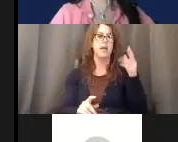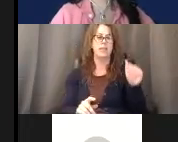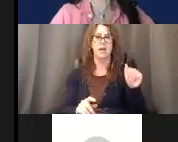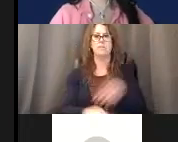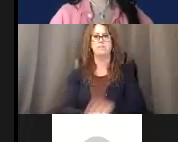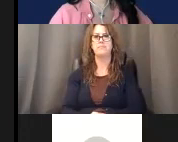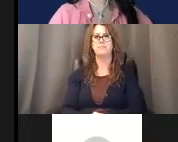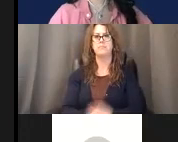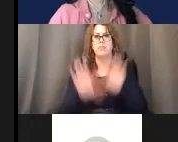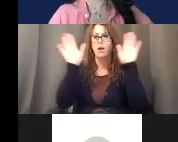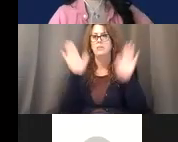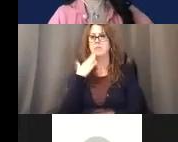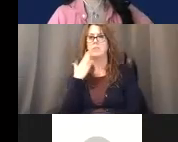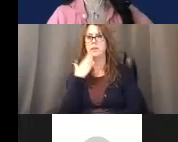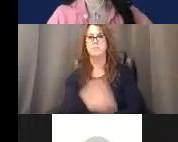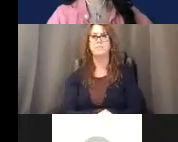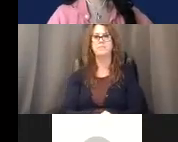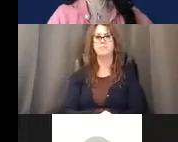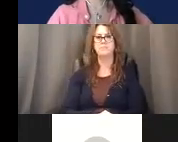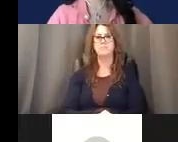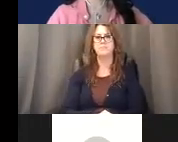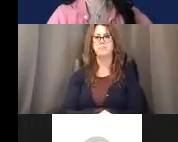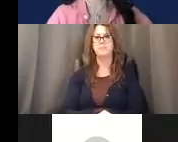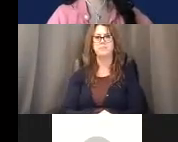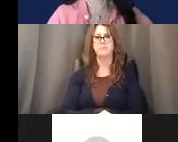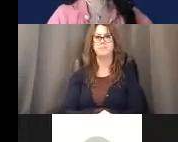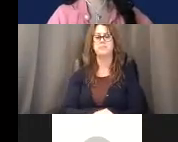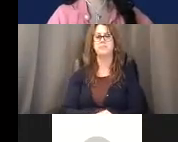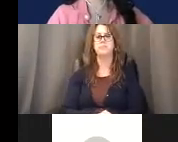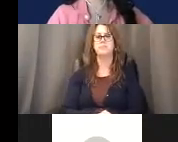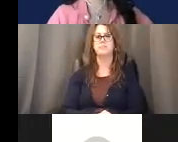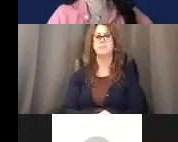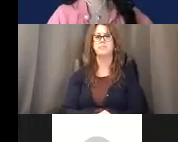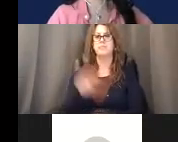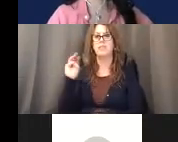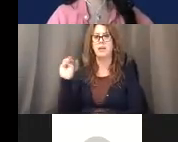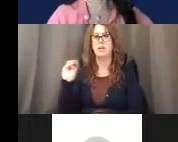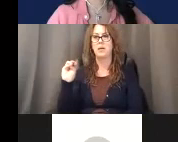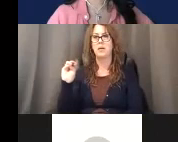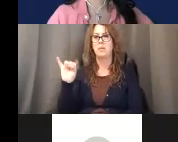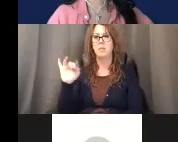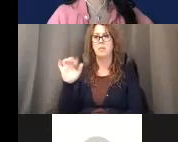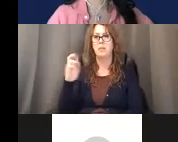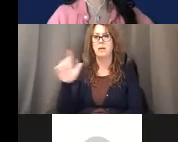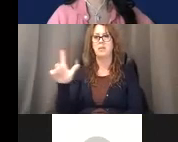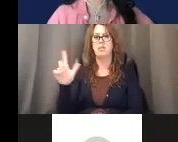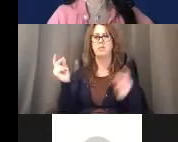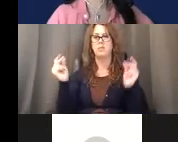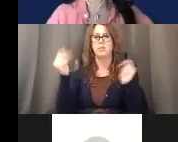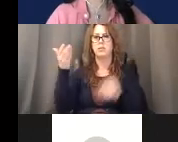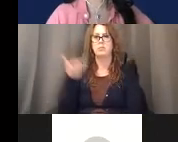Awesome. Thank you. Thank you. And so we'll just do something, we'll just do quick introductions of ourselves and we'll jump